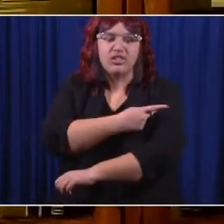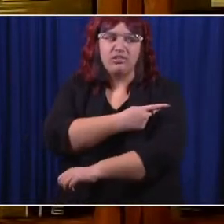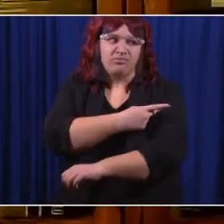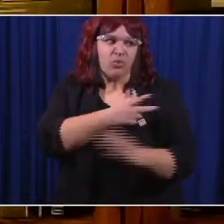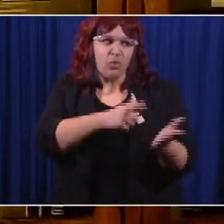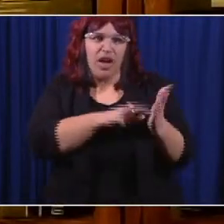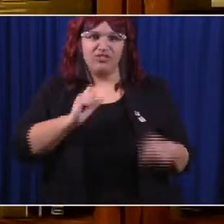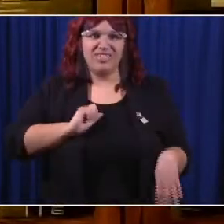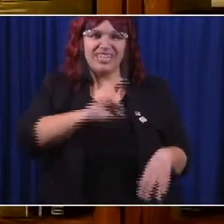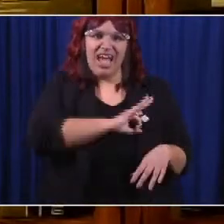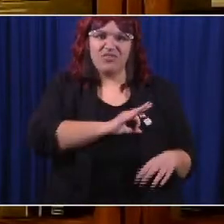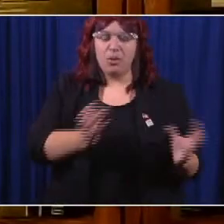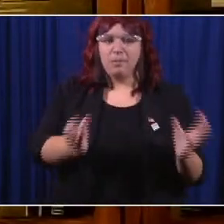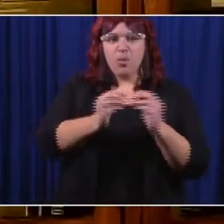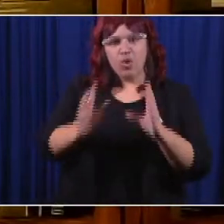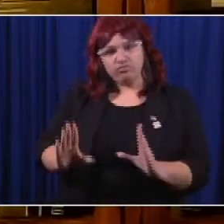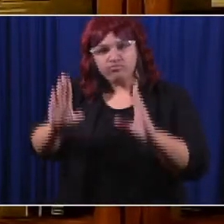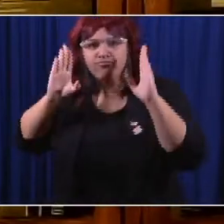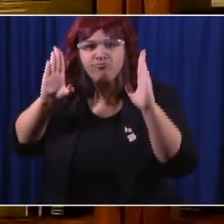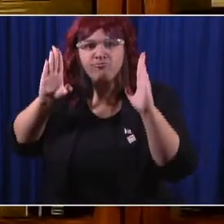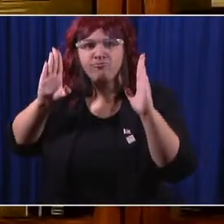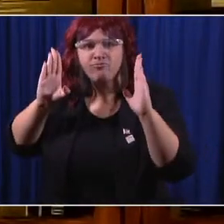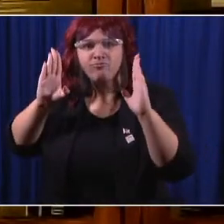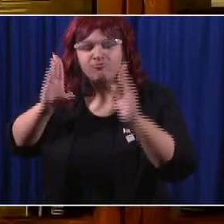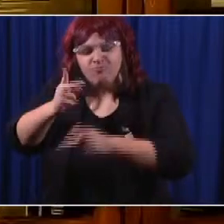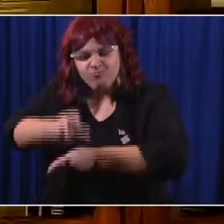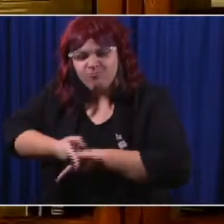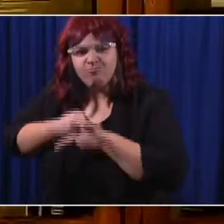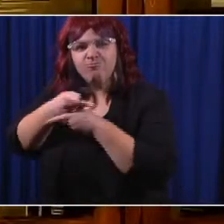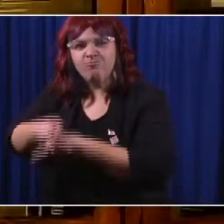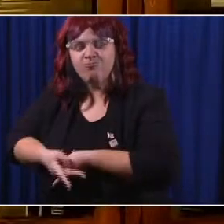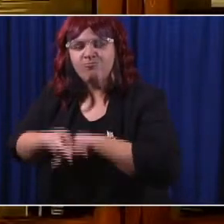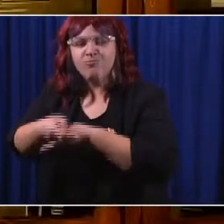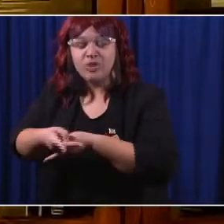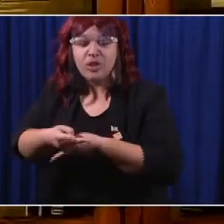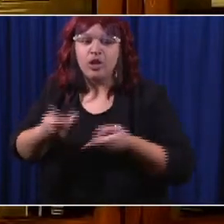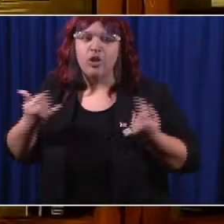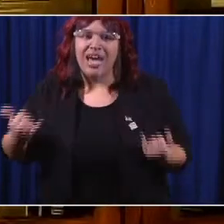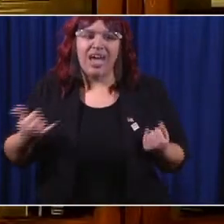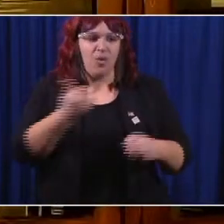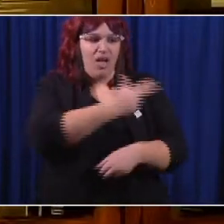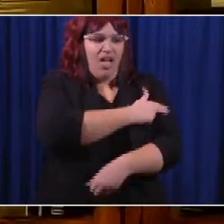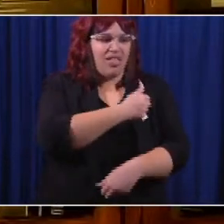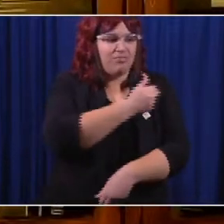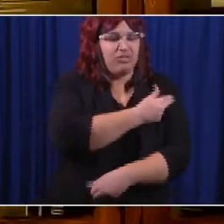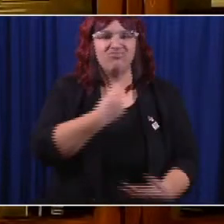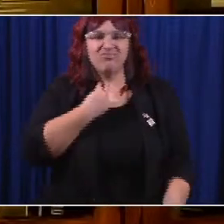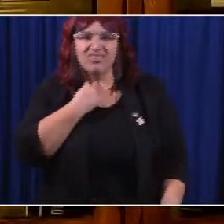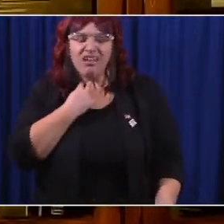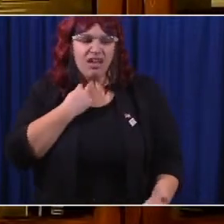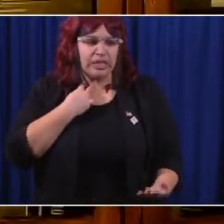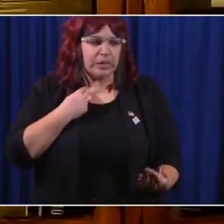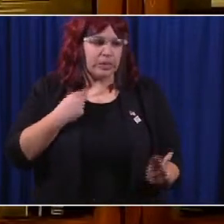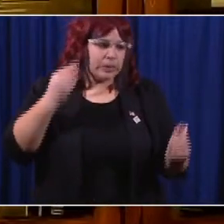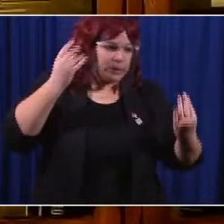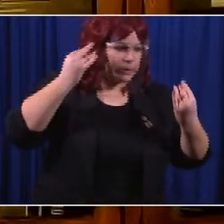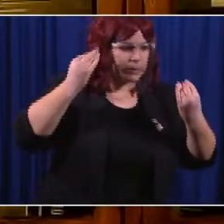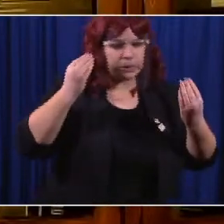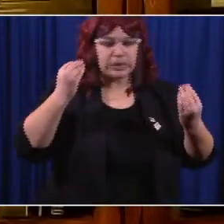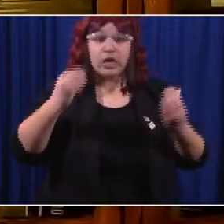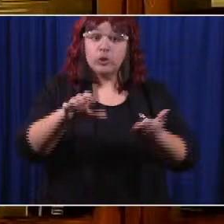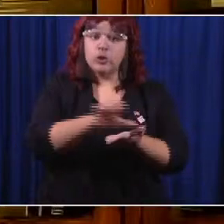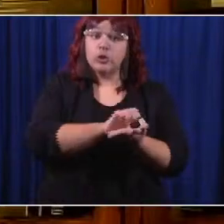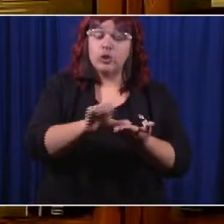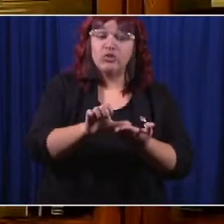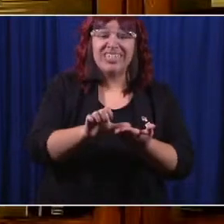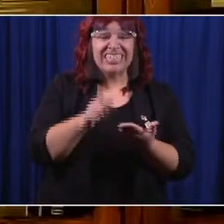The reality is hospitals are making difficult decisions about delaying care. It may be non-emergent, non-urgent care, but it's